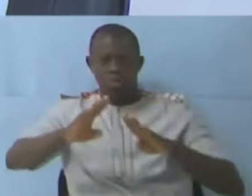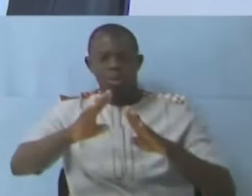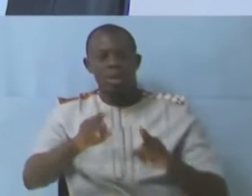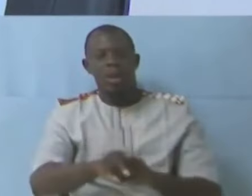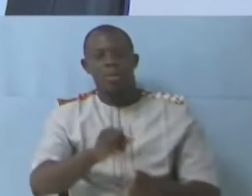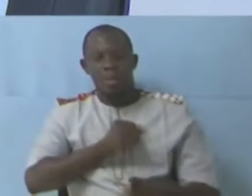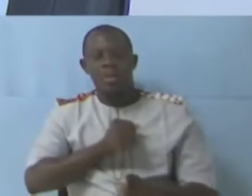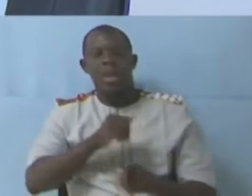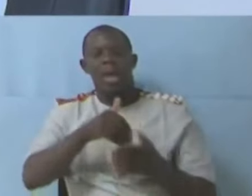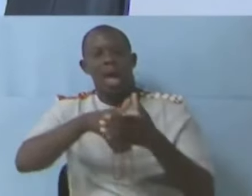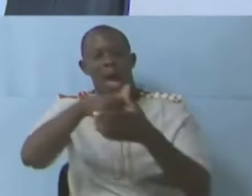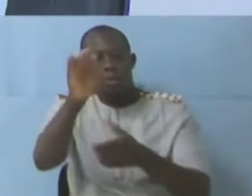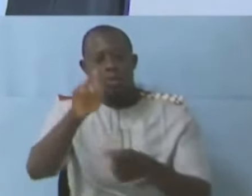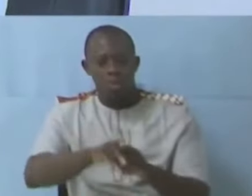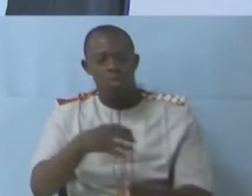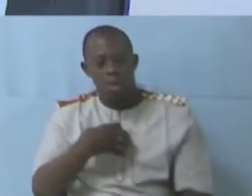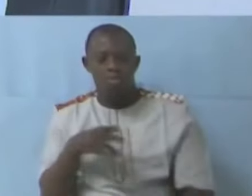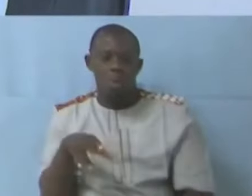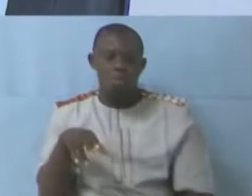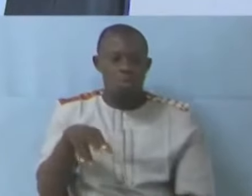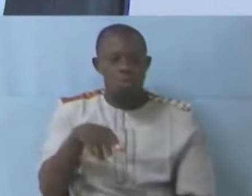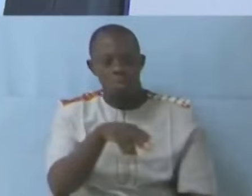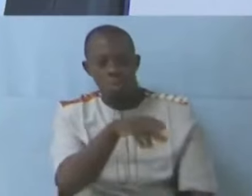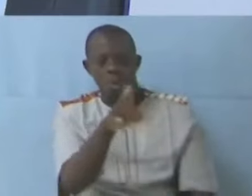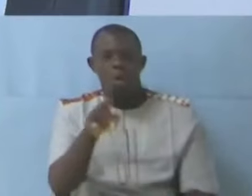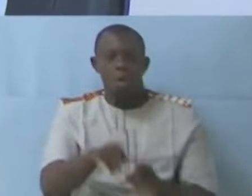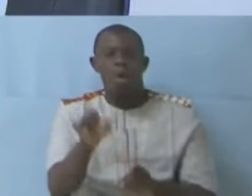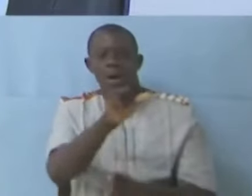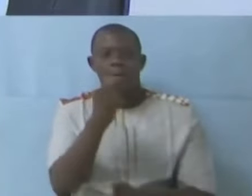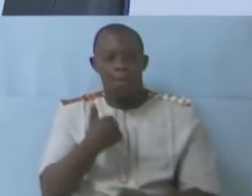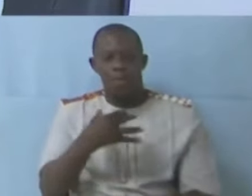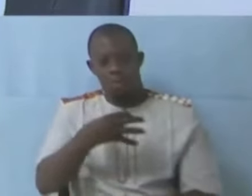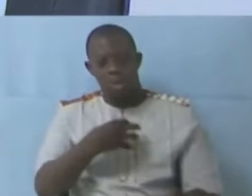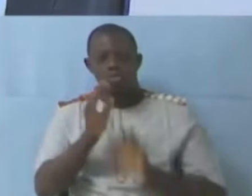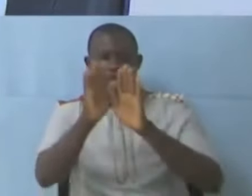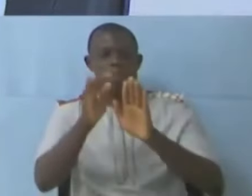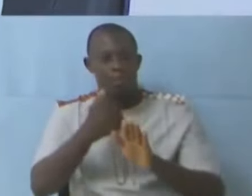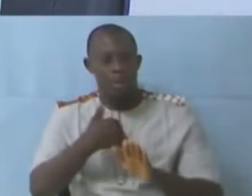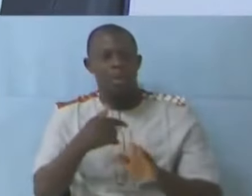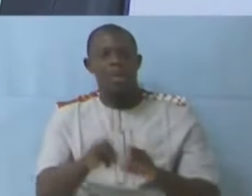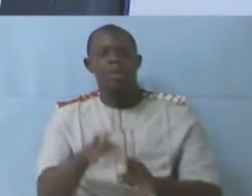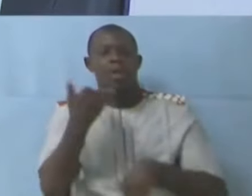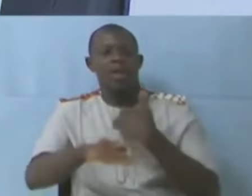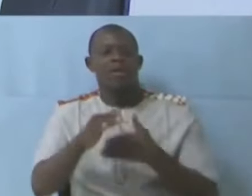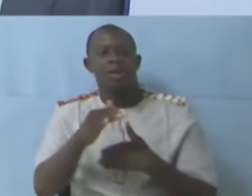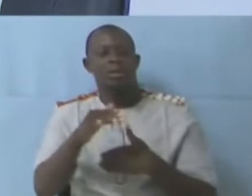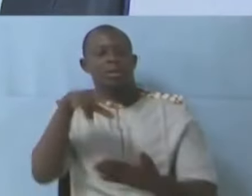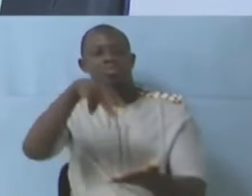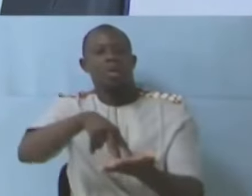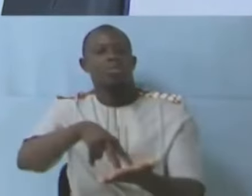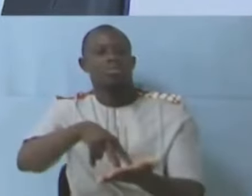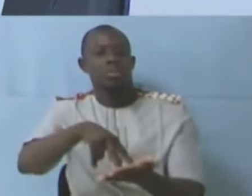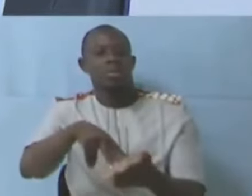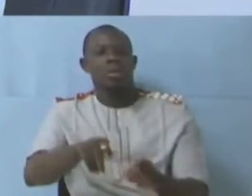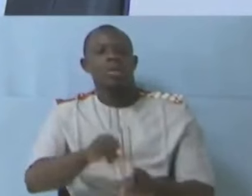Osila gena di dox comfortable li amna ñeneen ñu ngi don try pour halt but nanguma taw I act like I am part of them